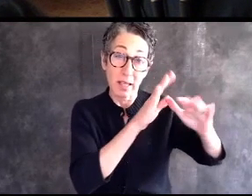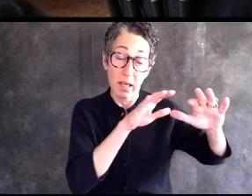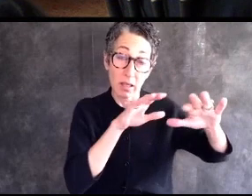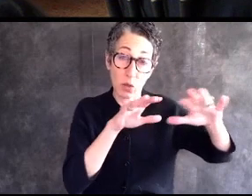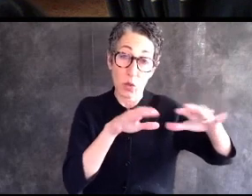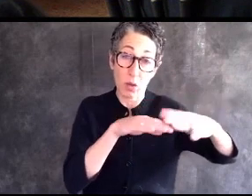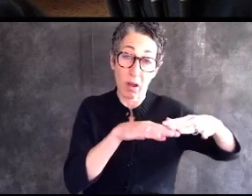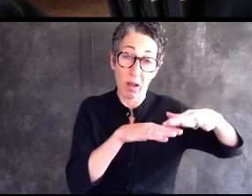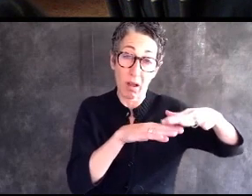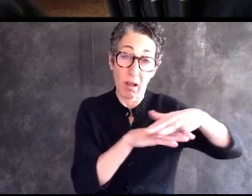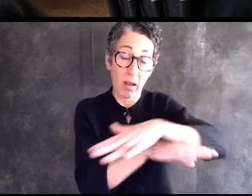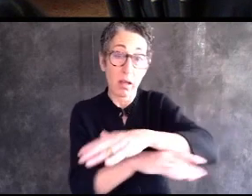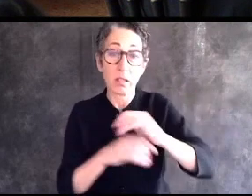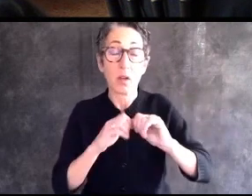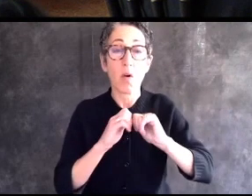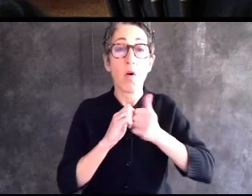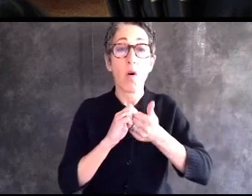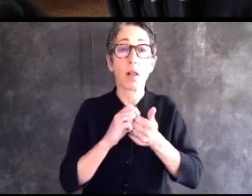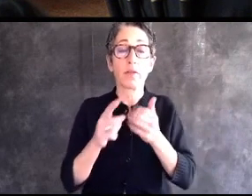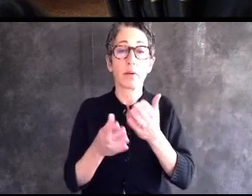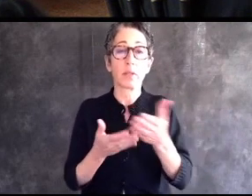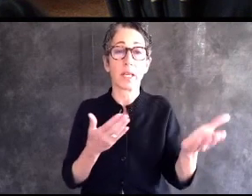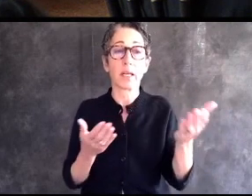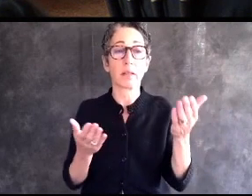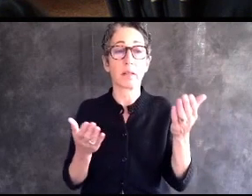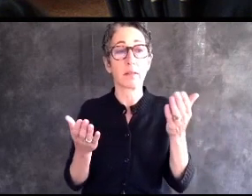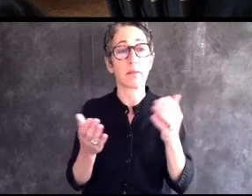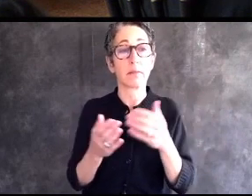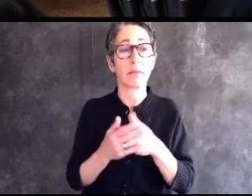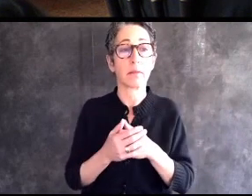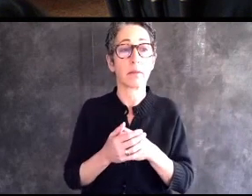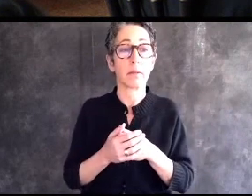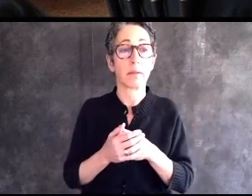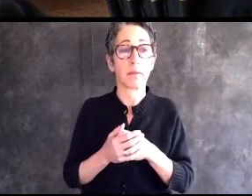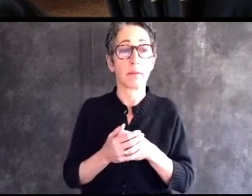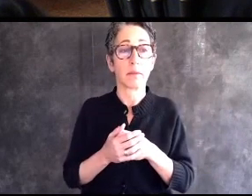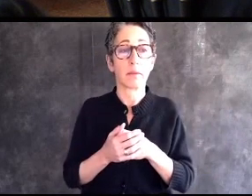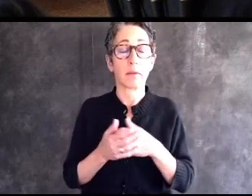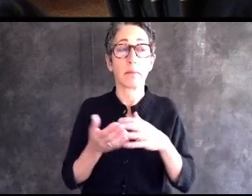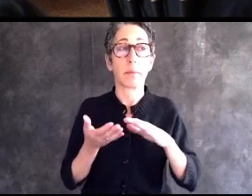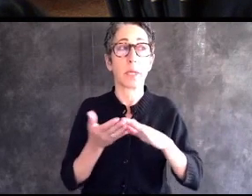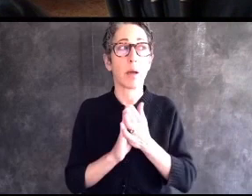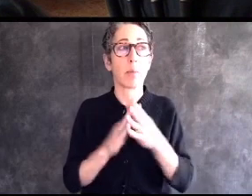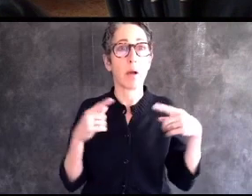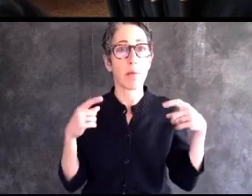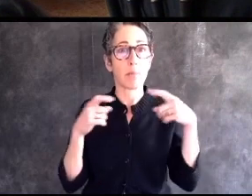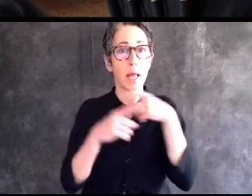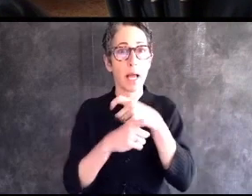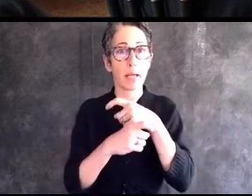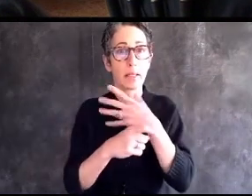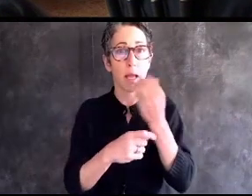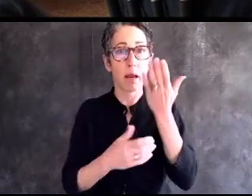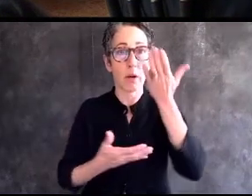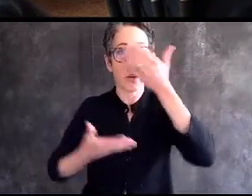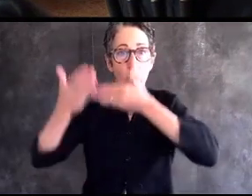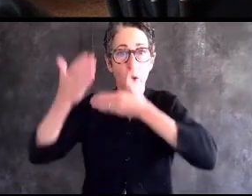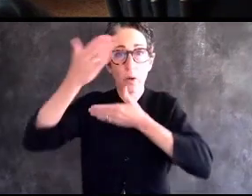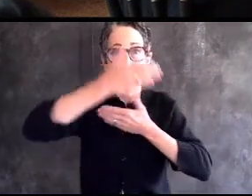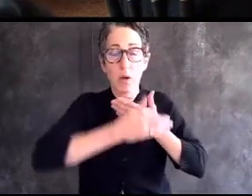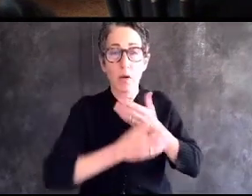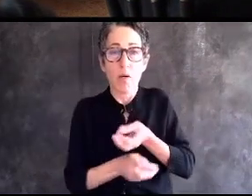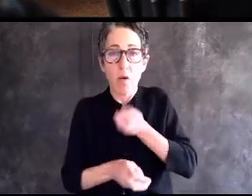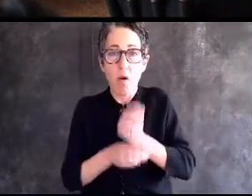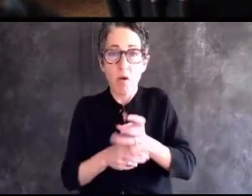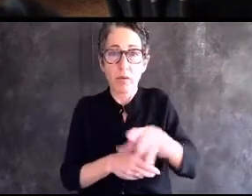of these things are quilted and made ever more complex and veiled in the world of technology, especially with AI? That's a